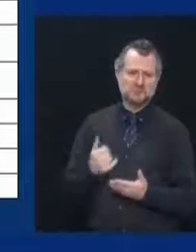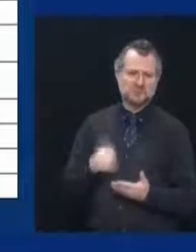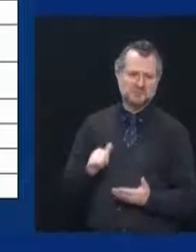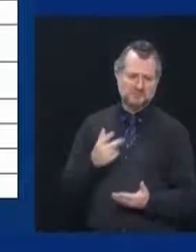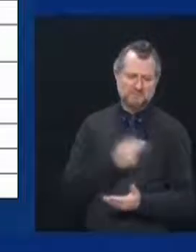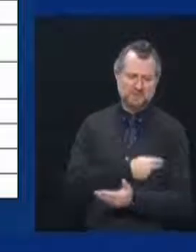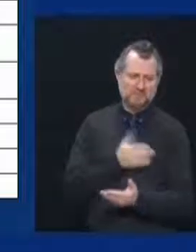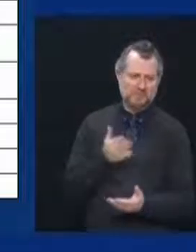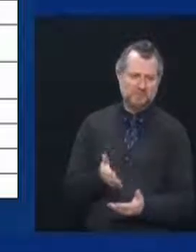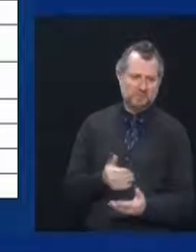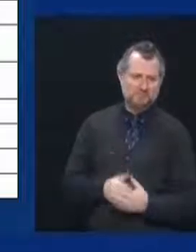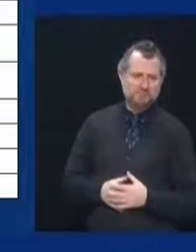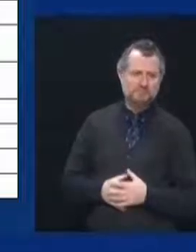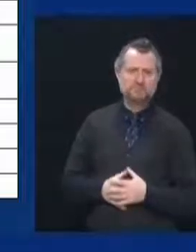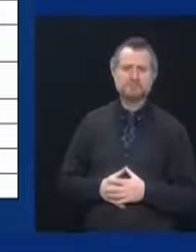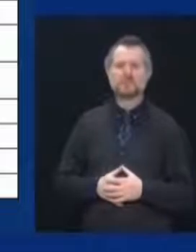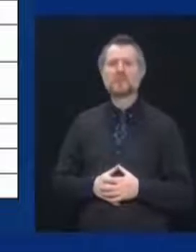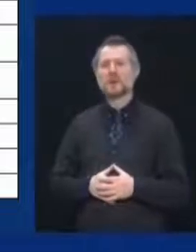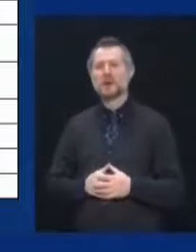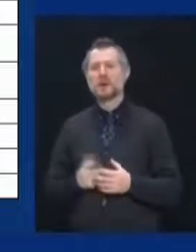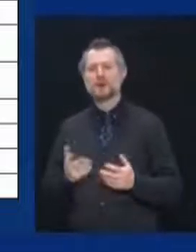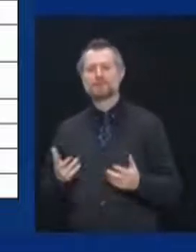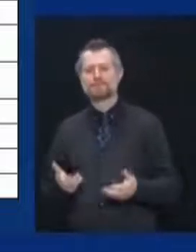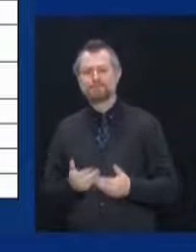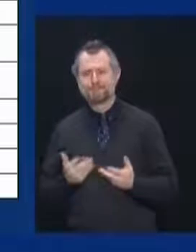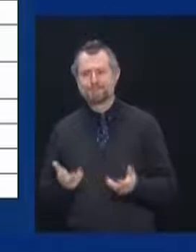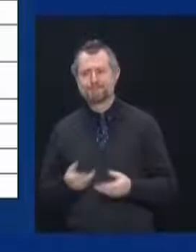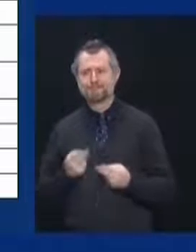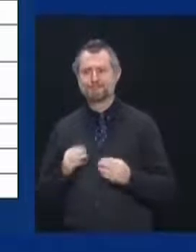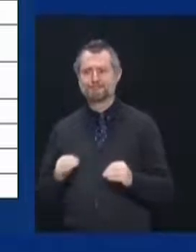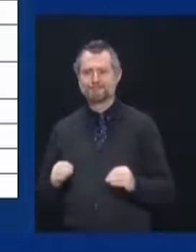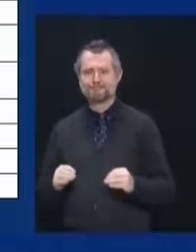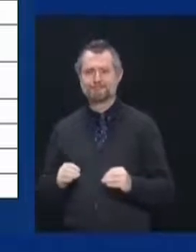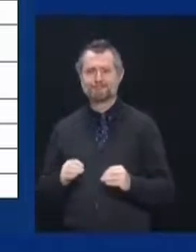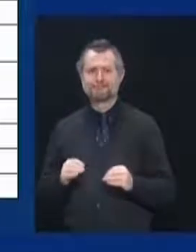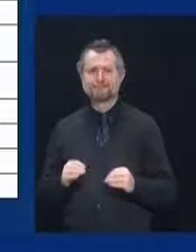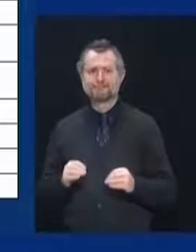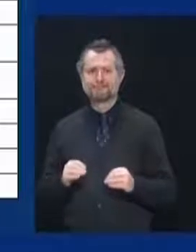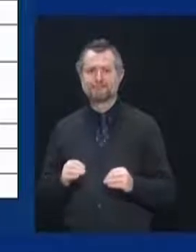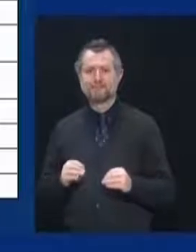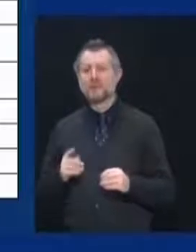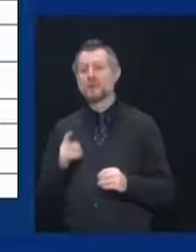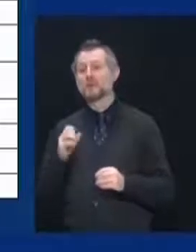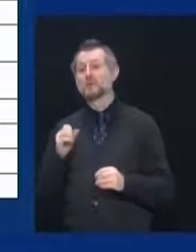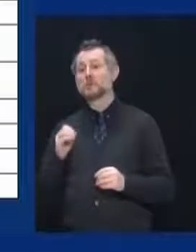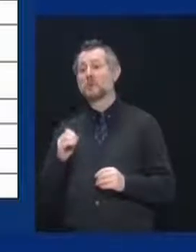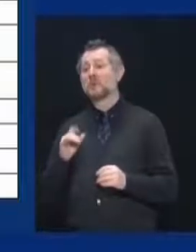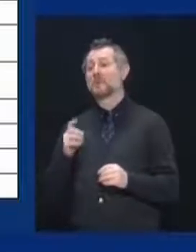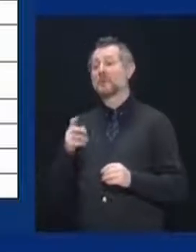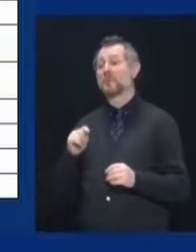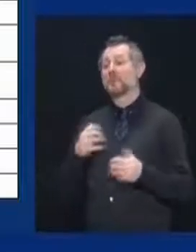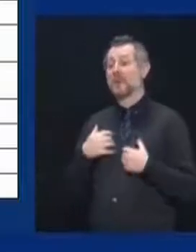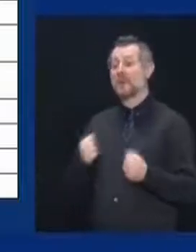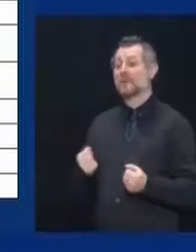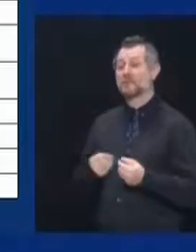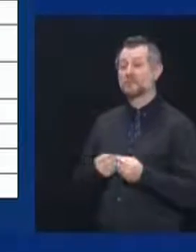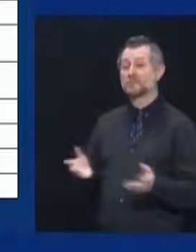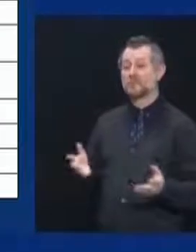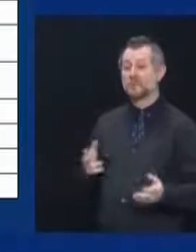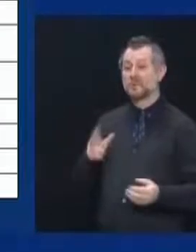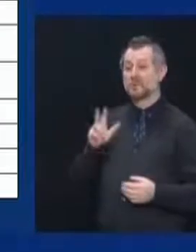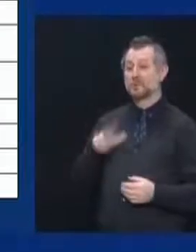And so New York City Department of Health distributed